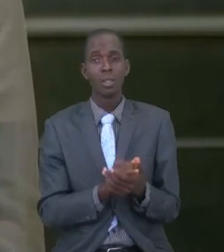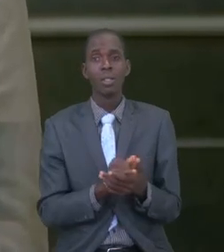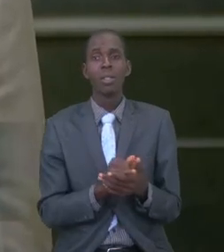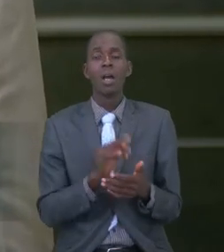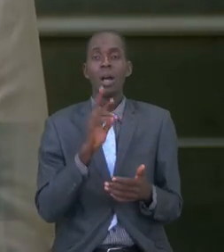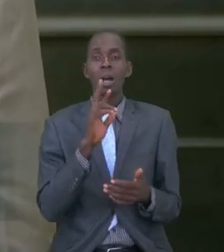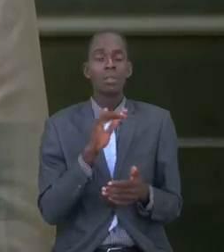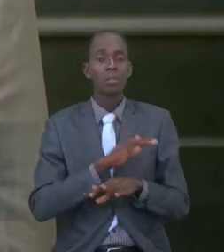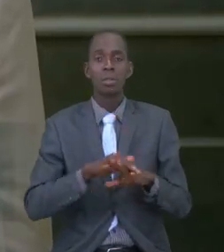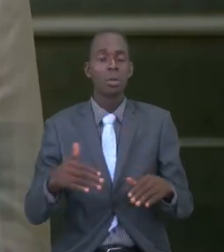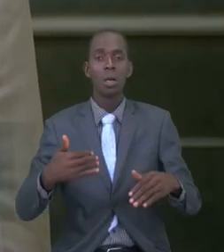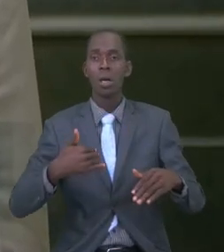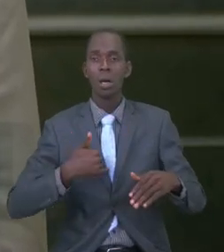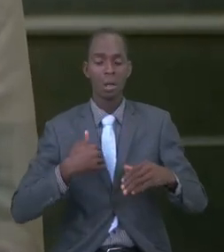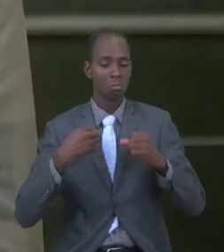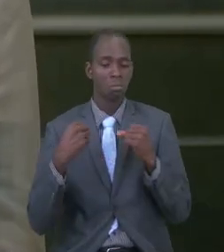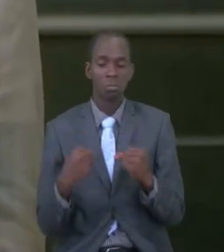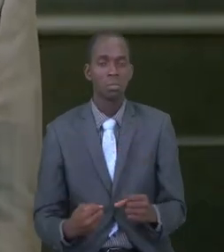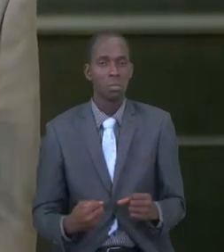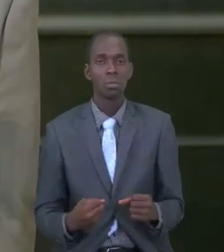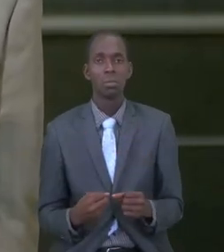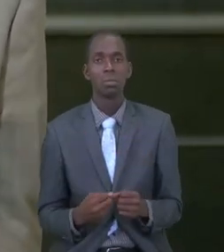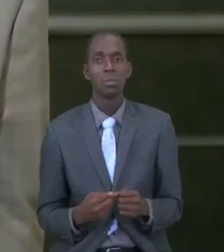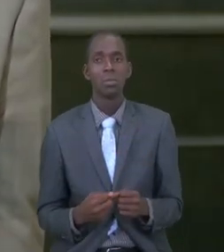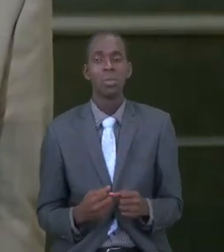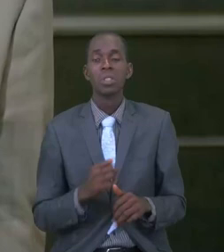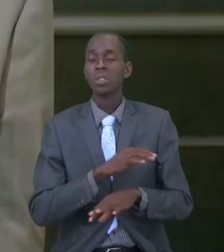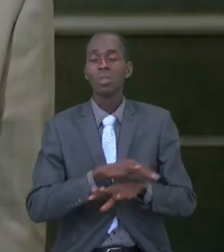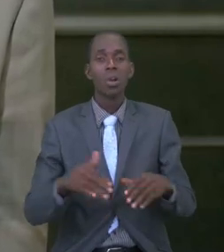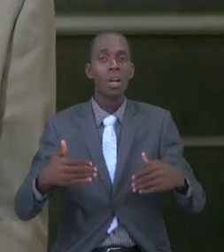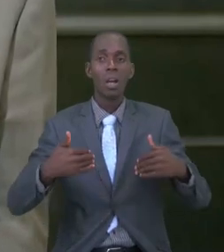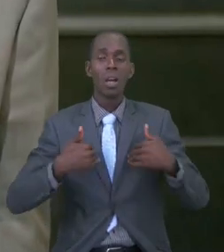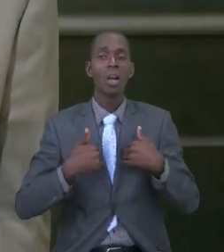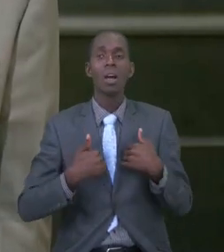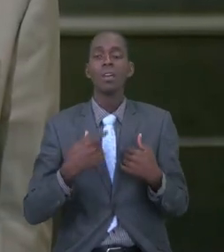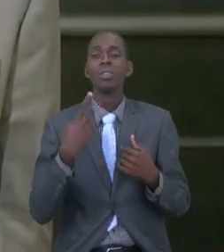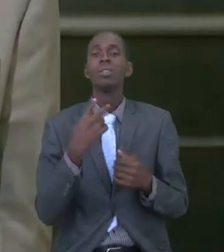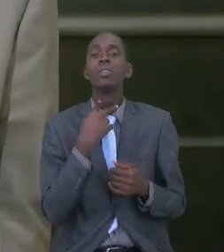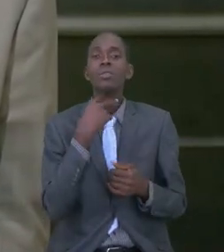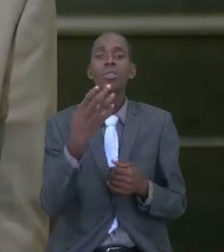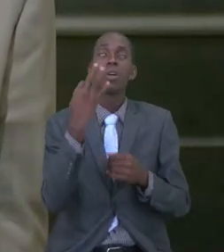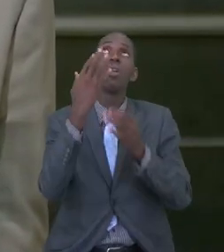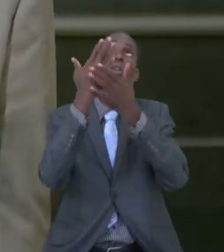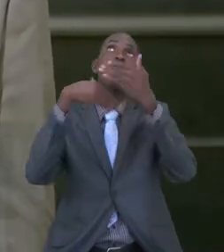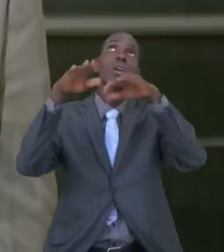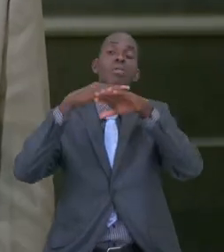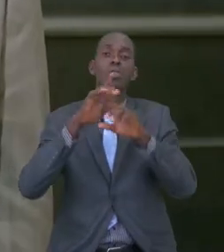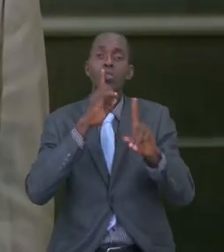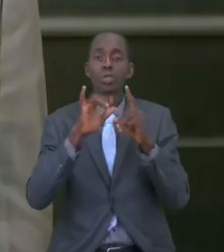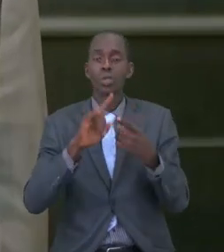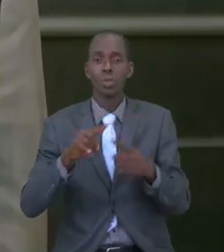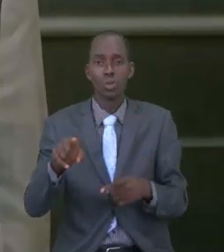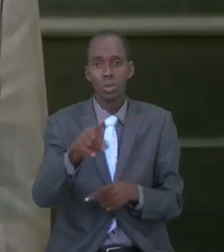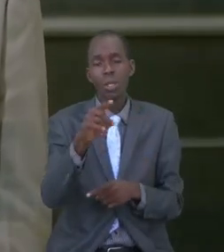any voice of their own. They don't have a voice from heaven speaking to them, and